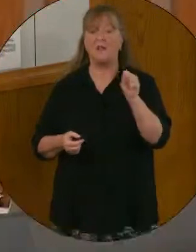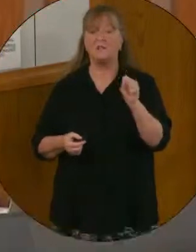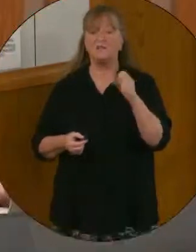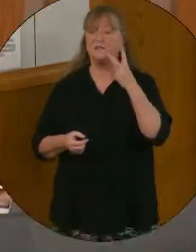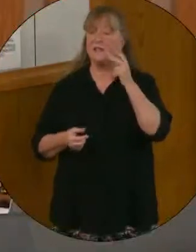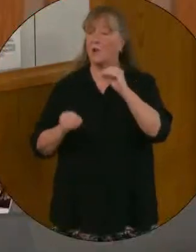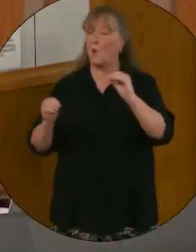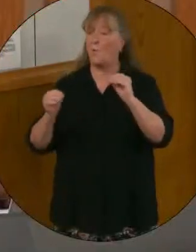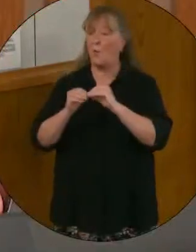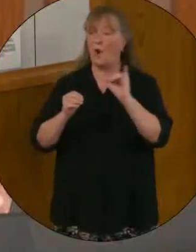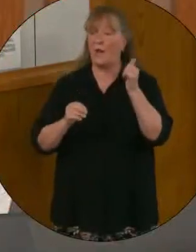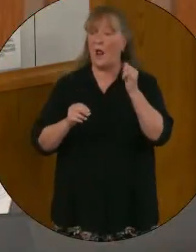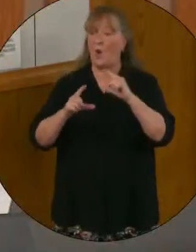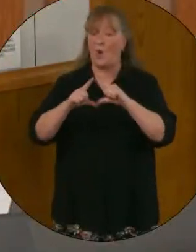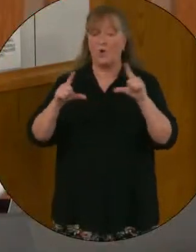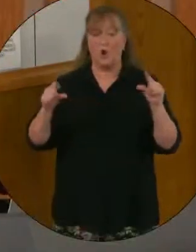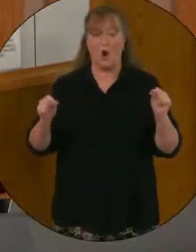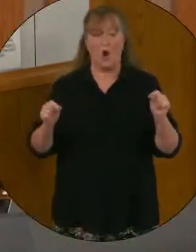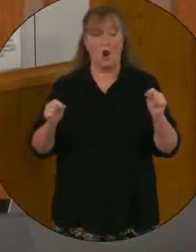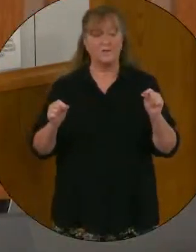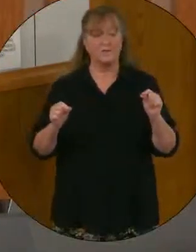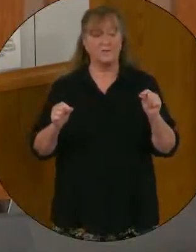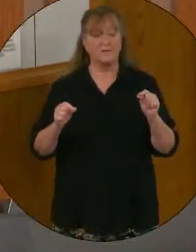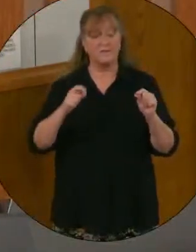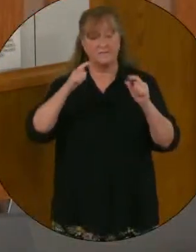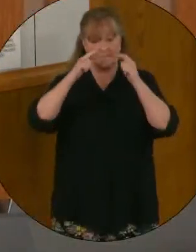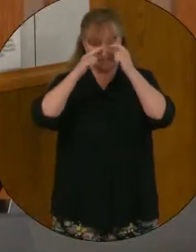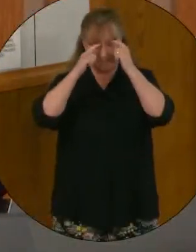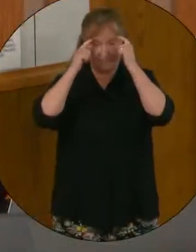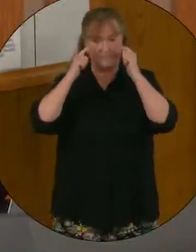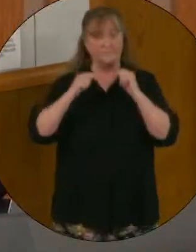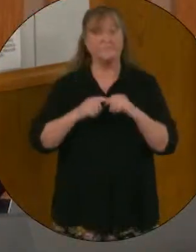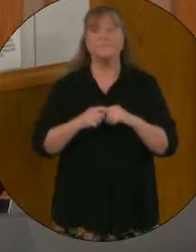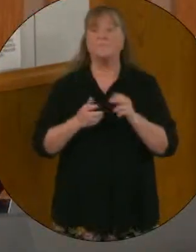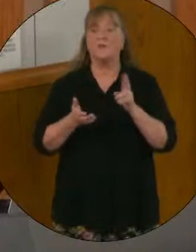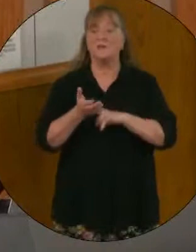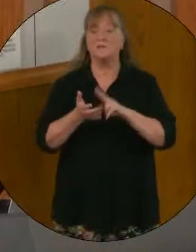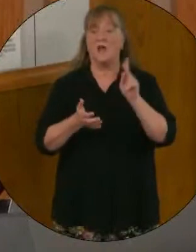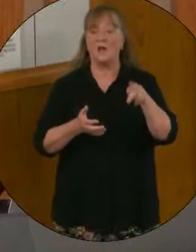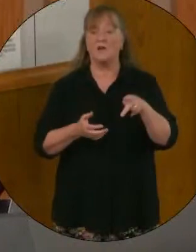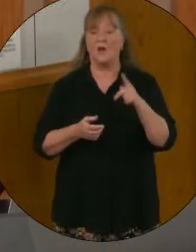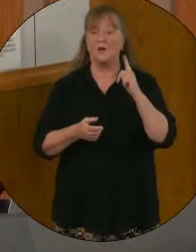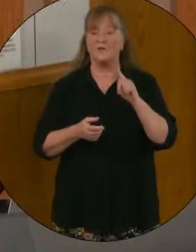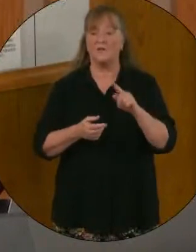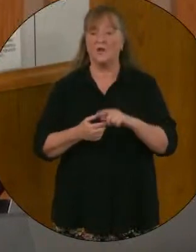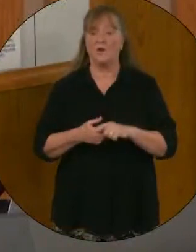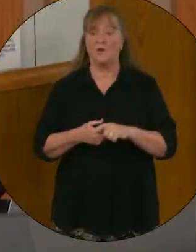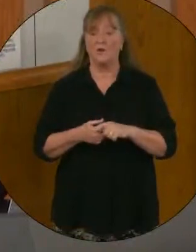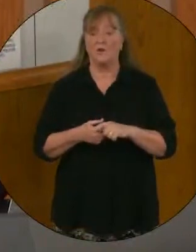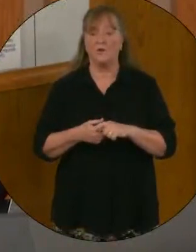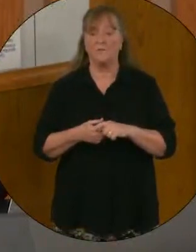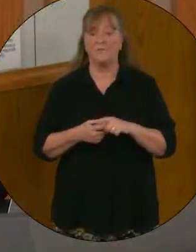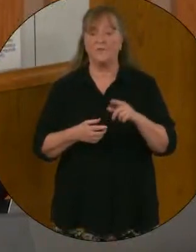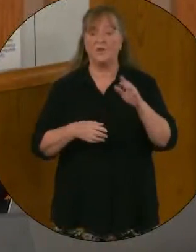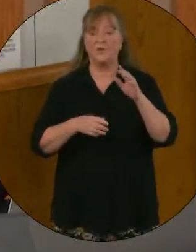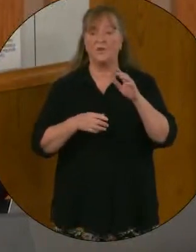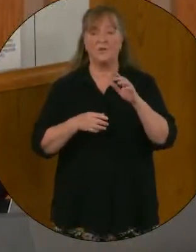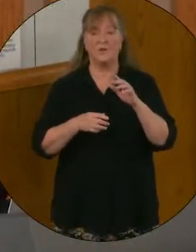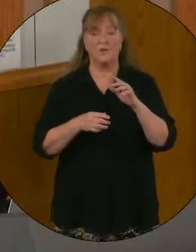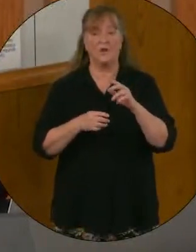yellow cards or additional individuals who signed up for consent agenda. At this time,